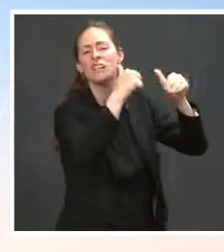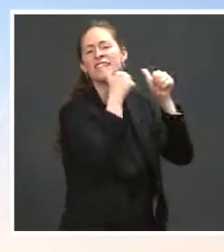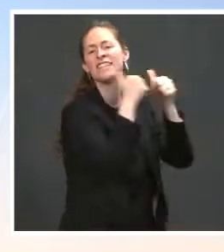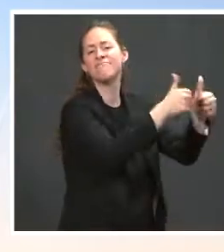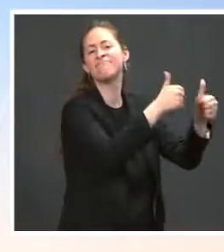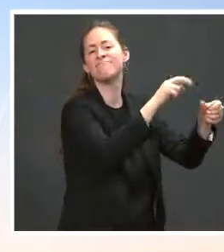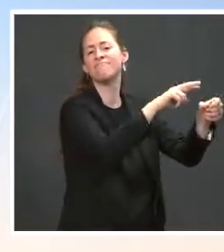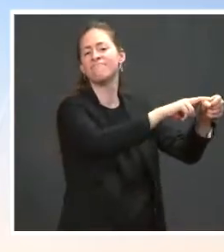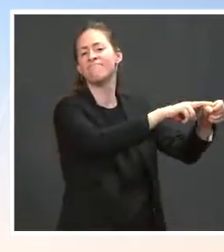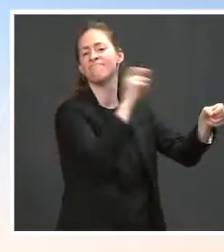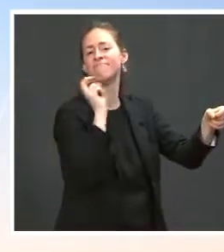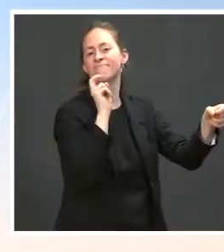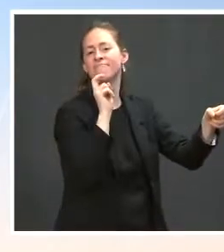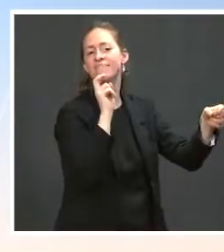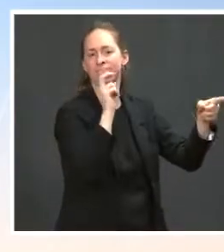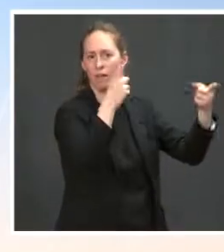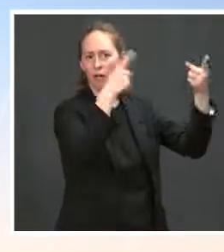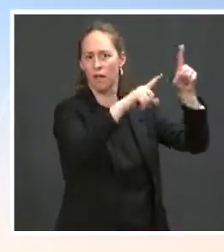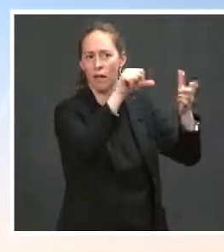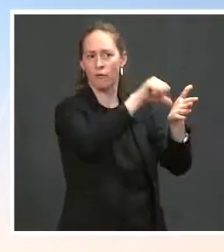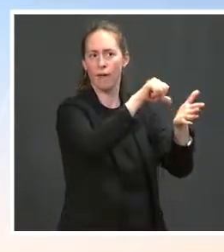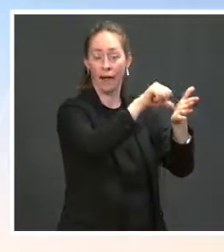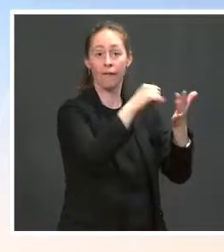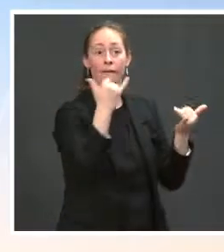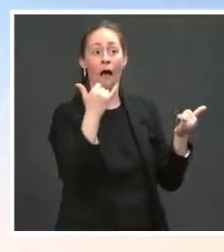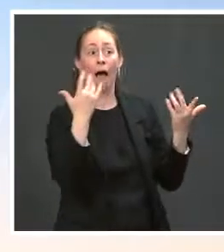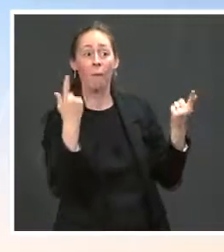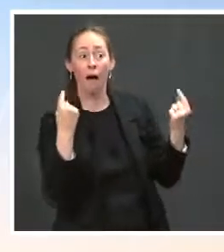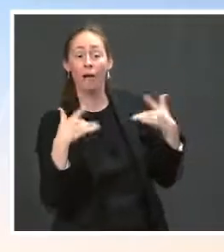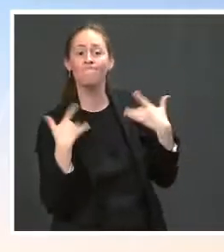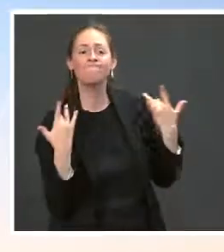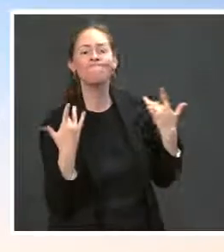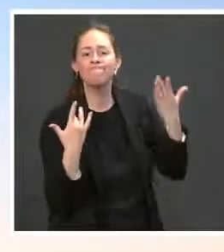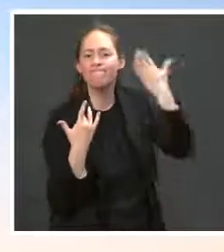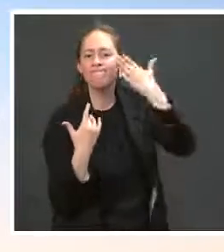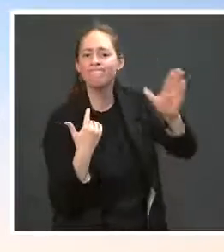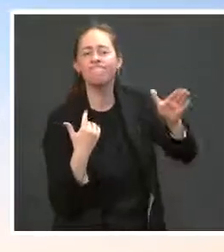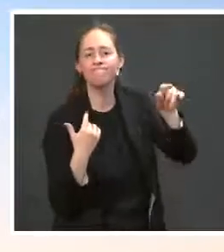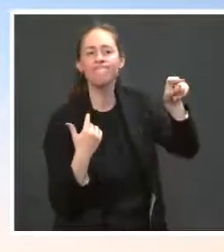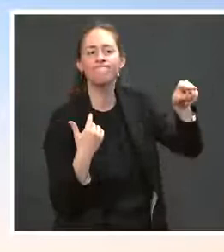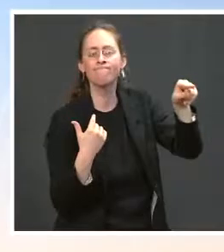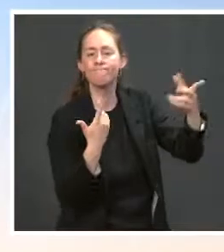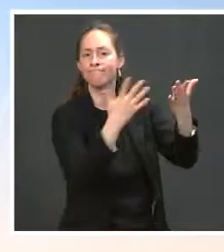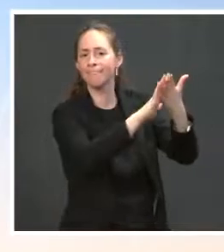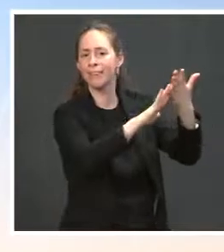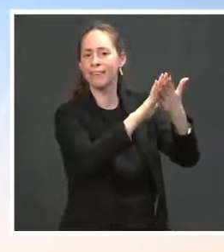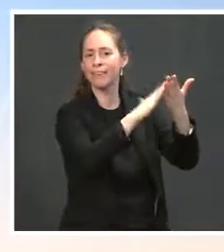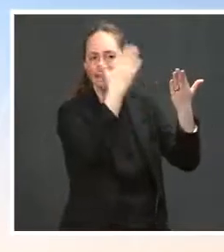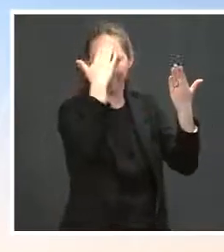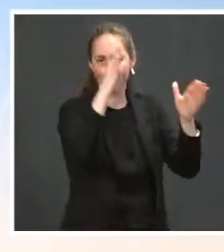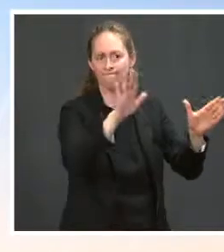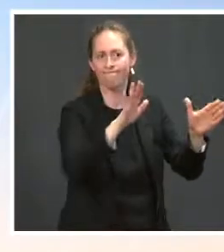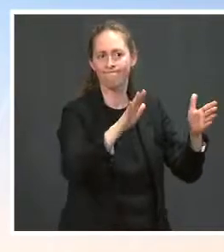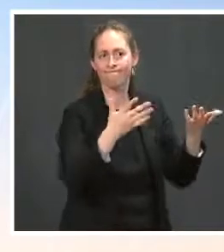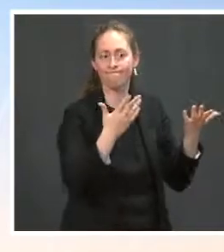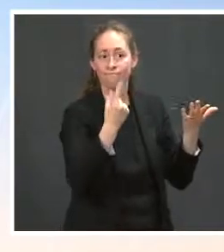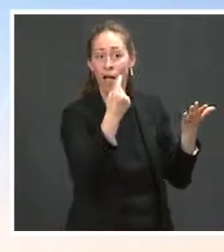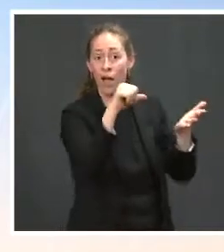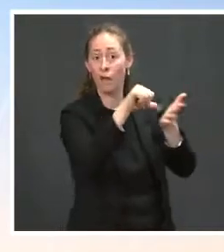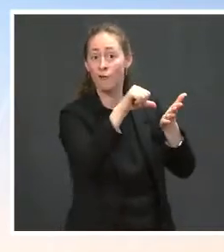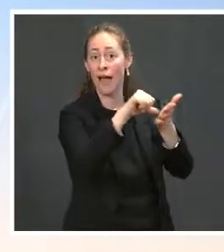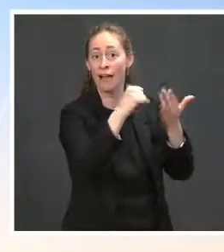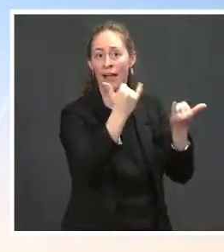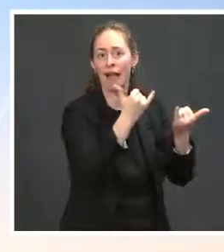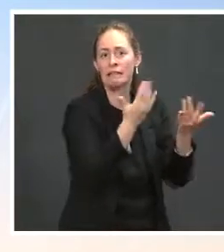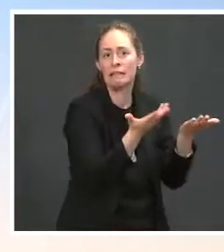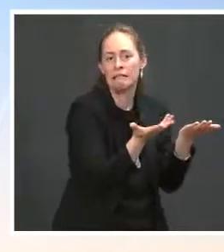had far less visibility into what was happening on the ground in Iran. It certainly